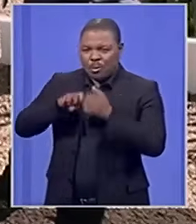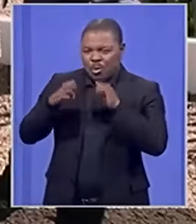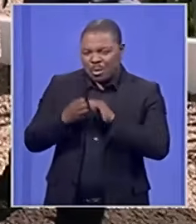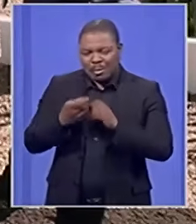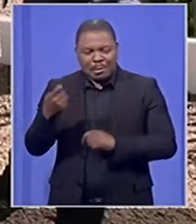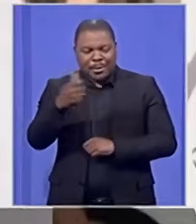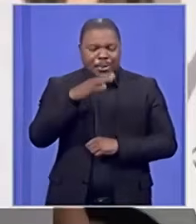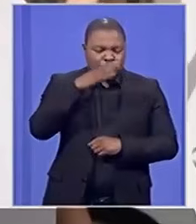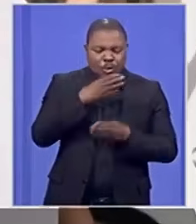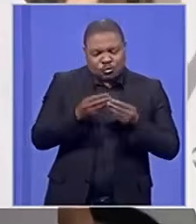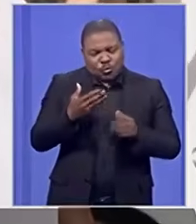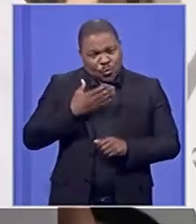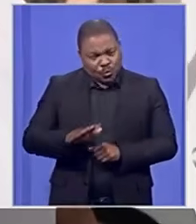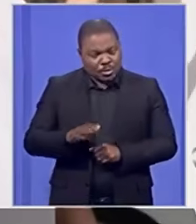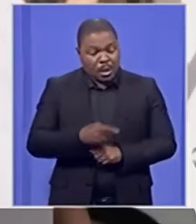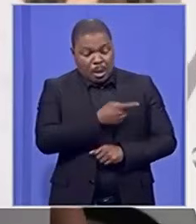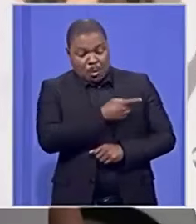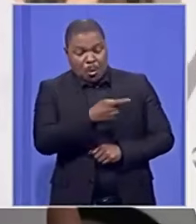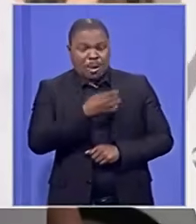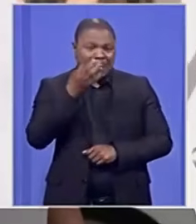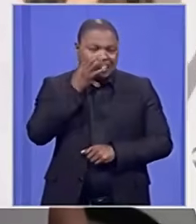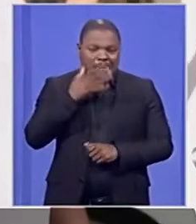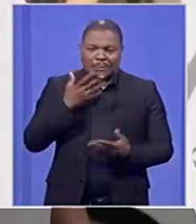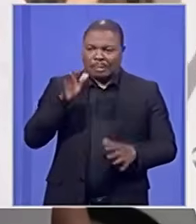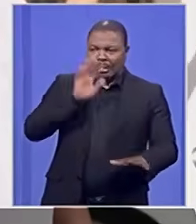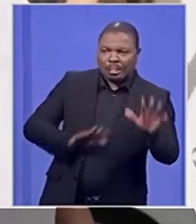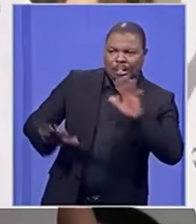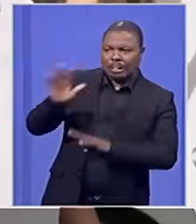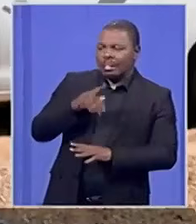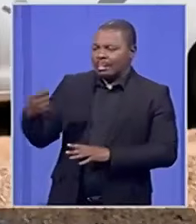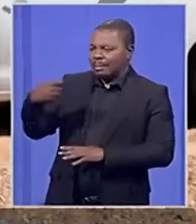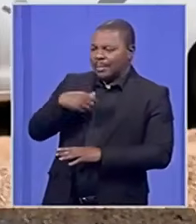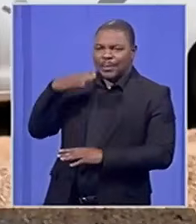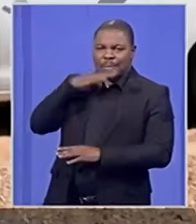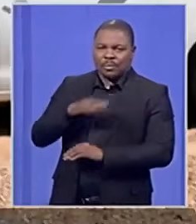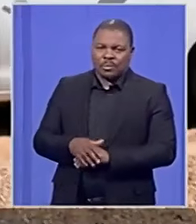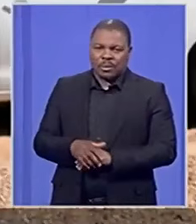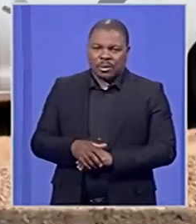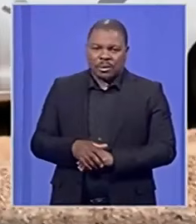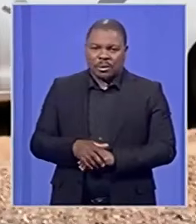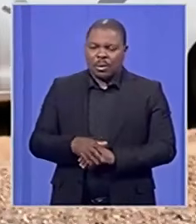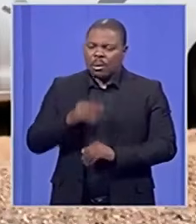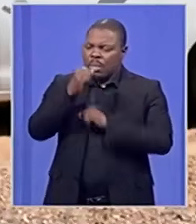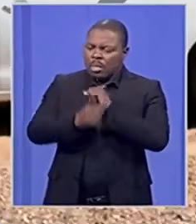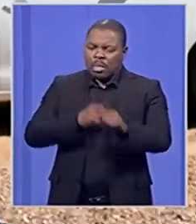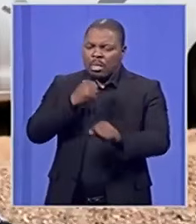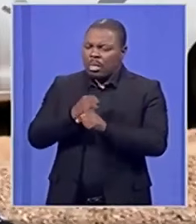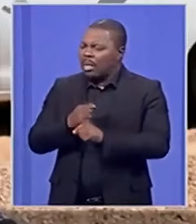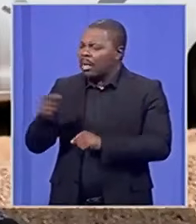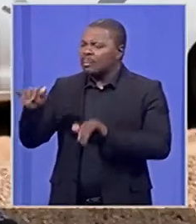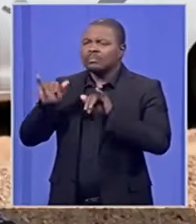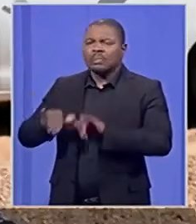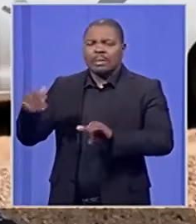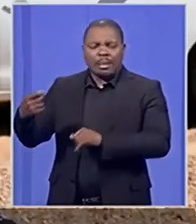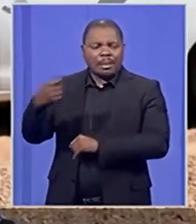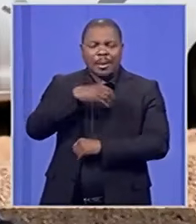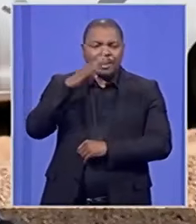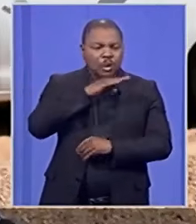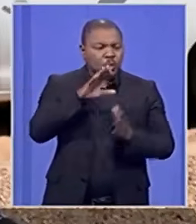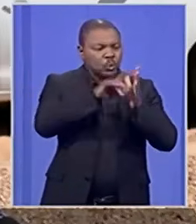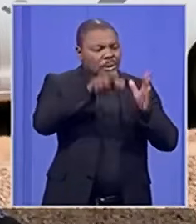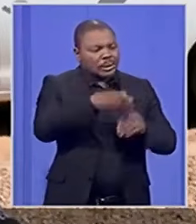duelwe. Ba re seemo seno se ba tlogetse ba gaeletswe. Why ba ntse ba dutse jara yotlhe ba sa re ba re tla patala? Re carry di students